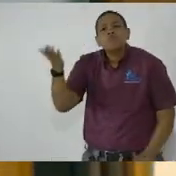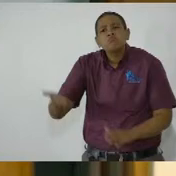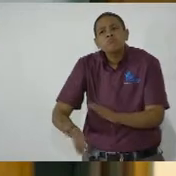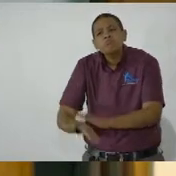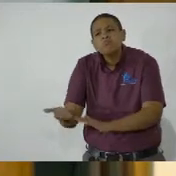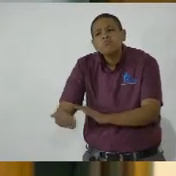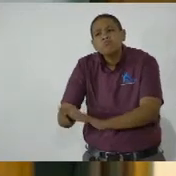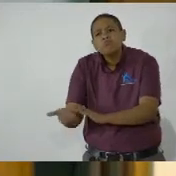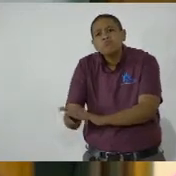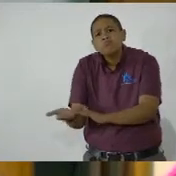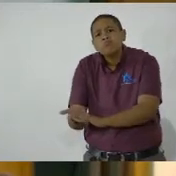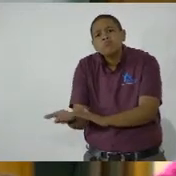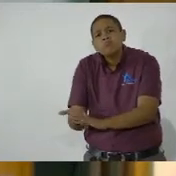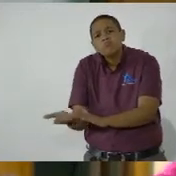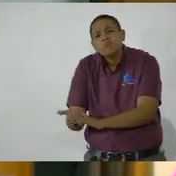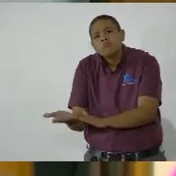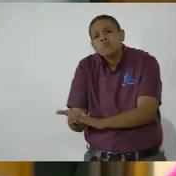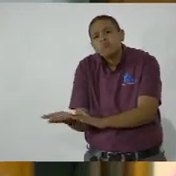virtual hearings.